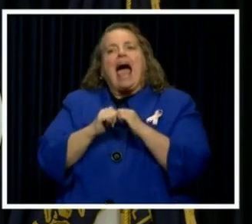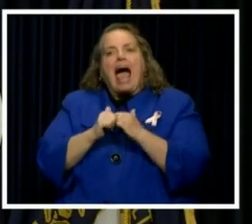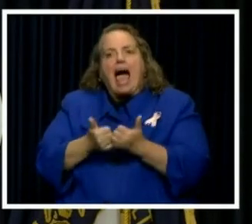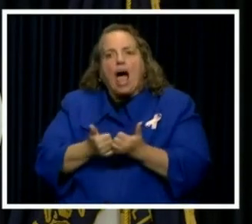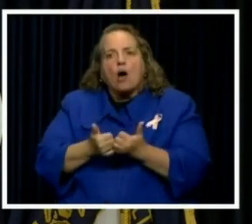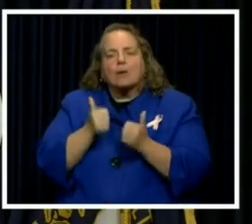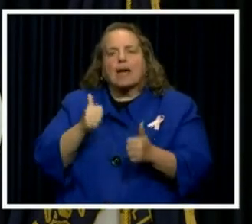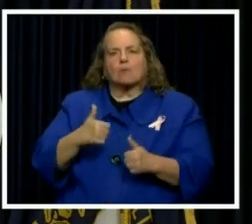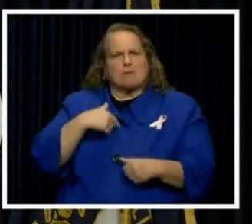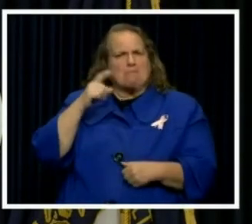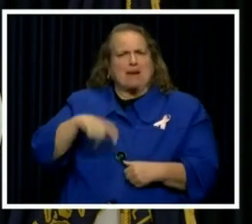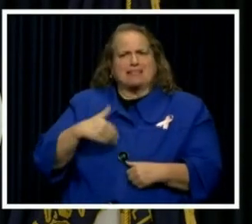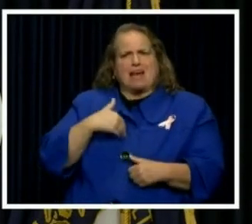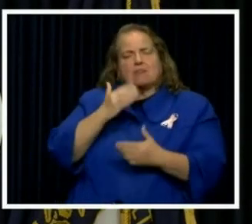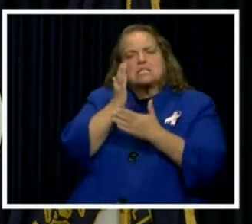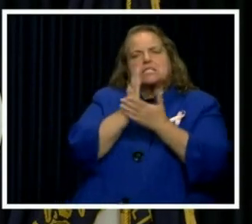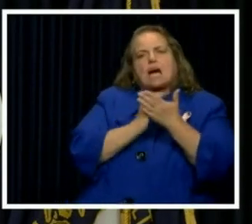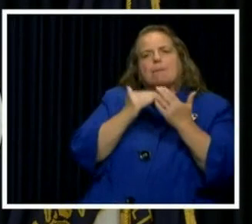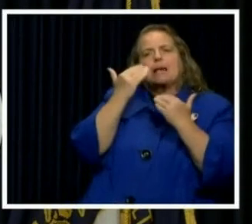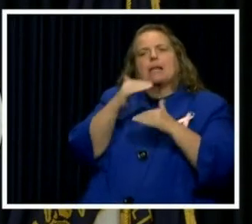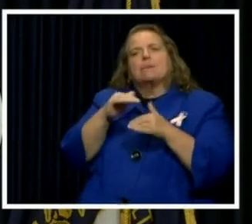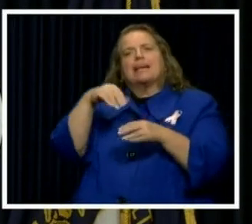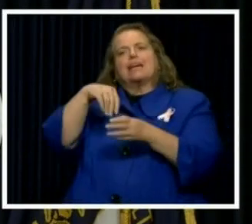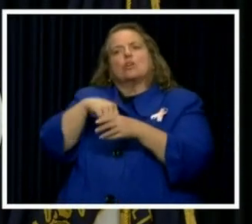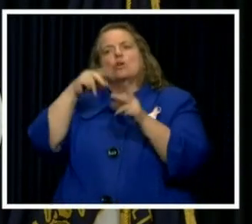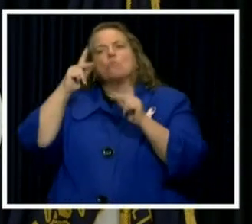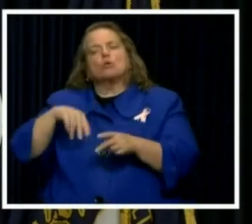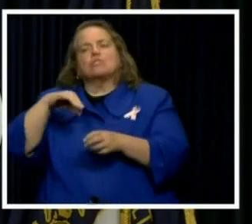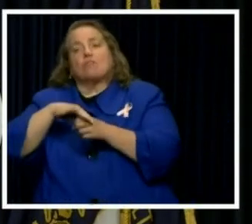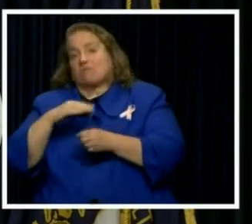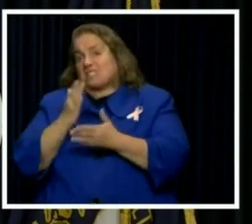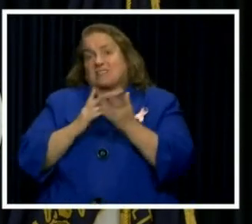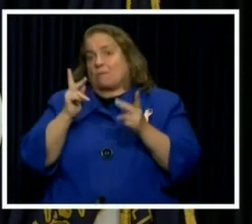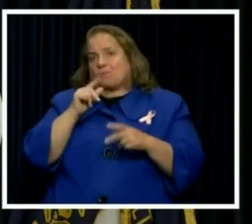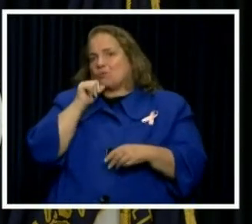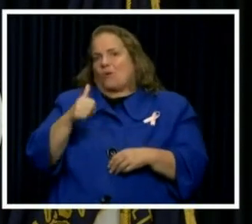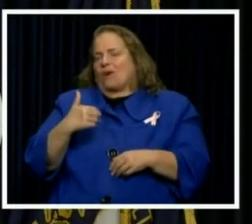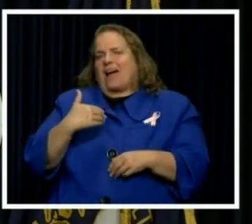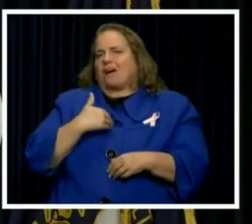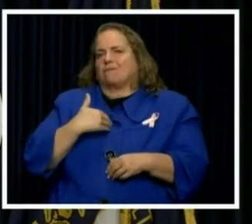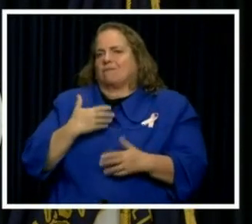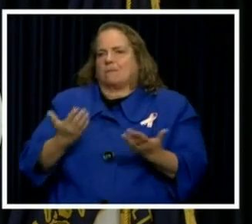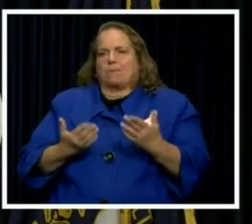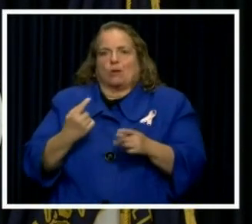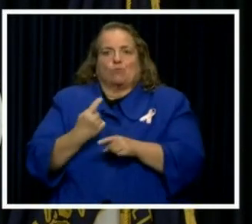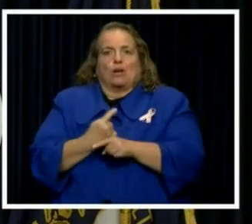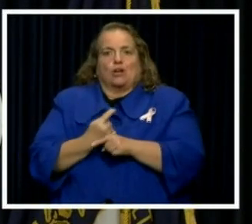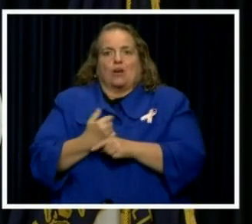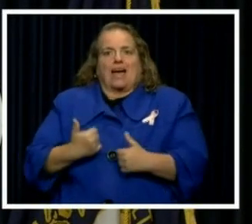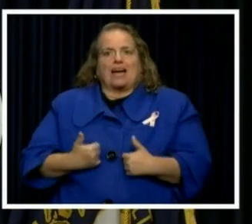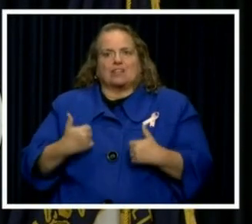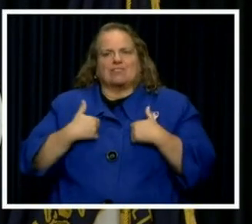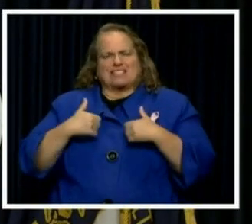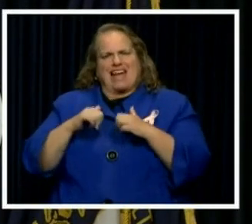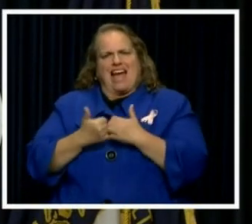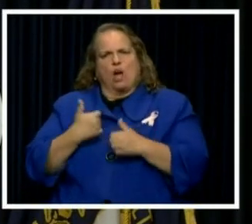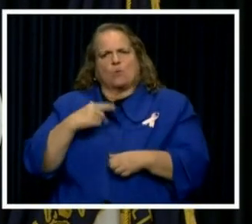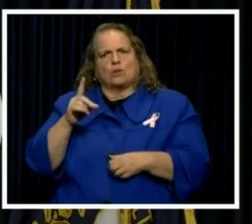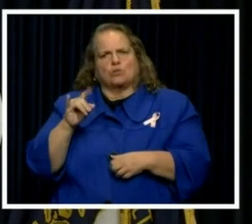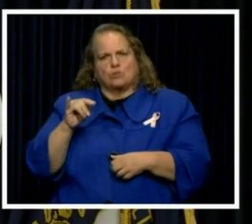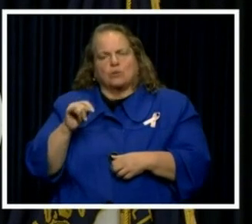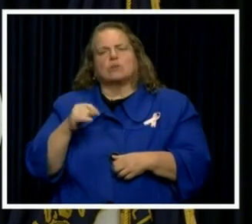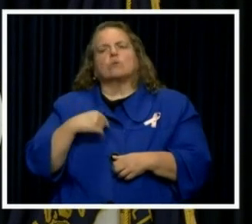of in-person voting, because there's some folks that might not even have a regular address, how we were going to do it